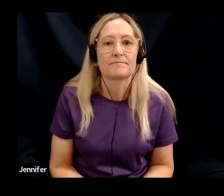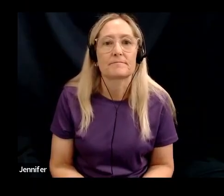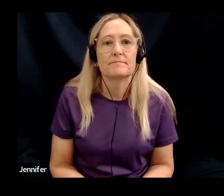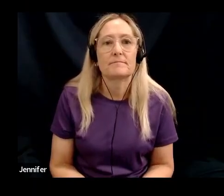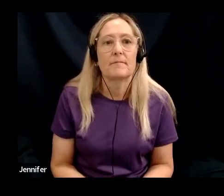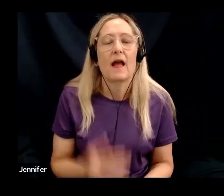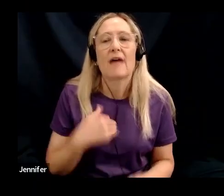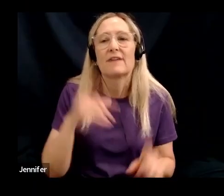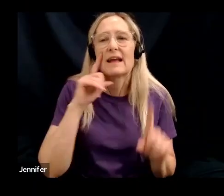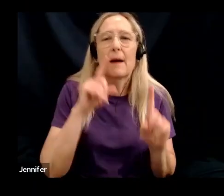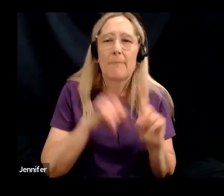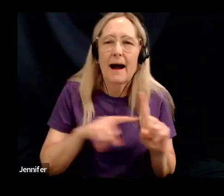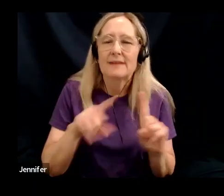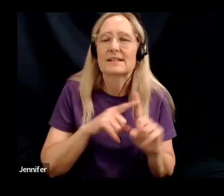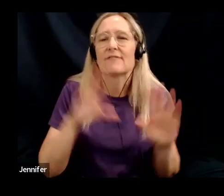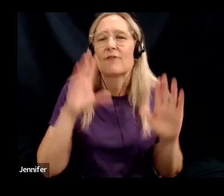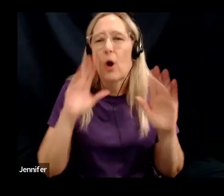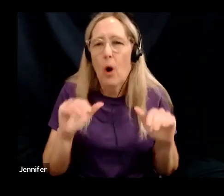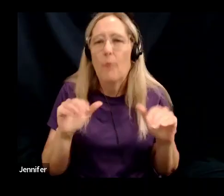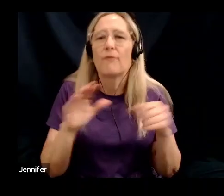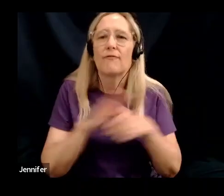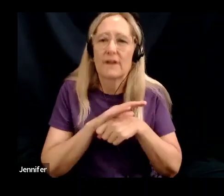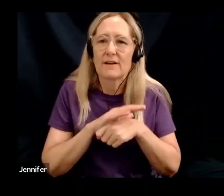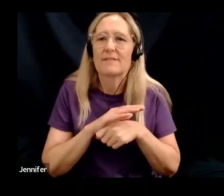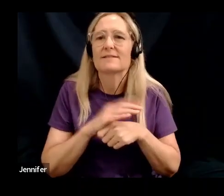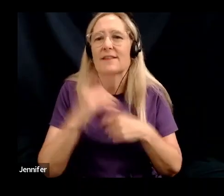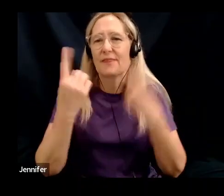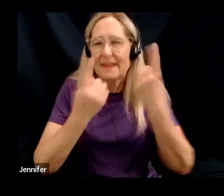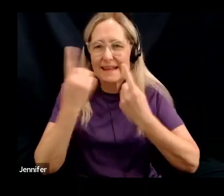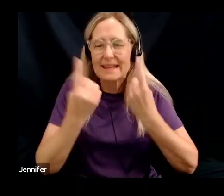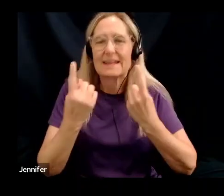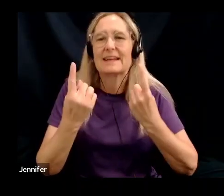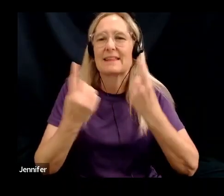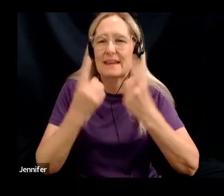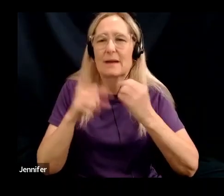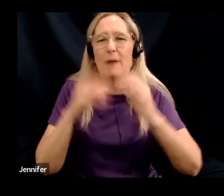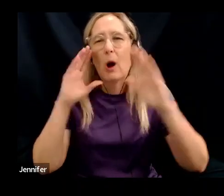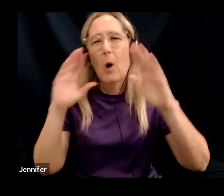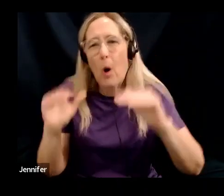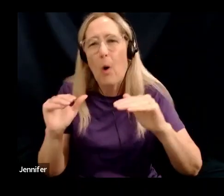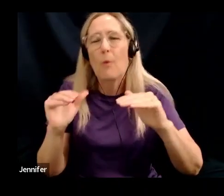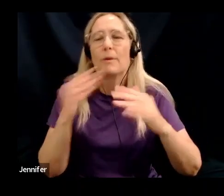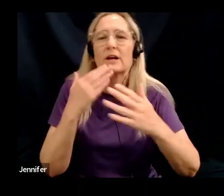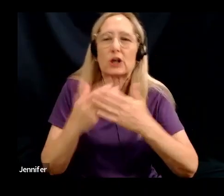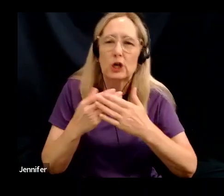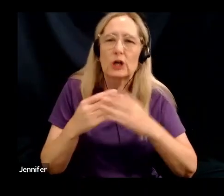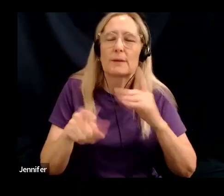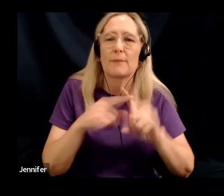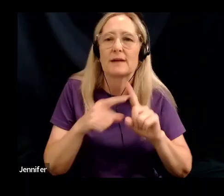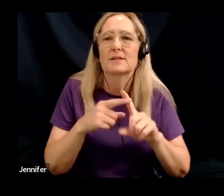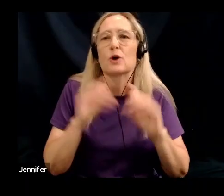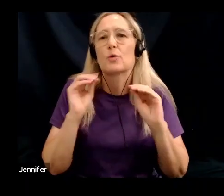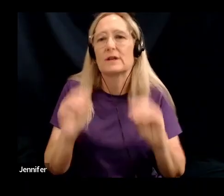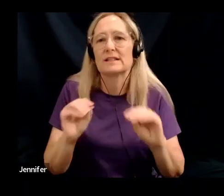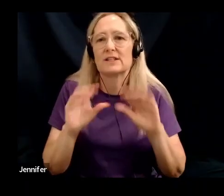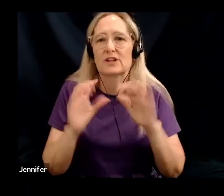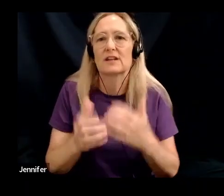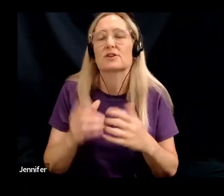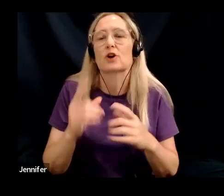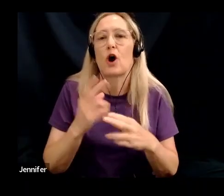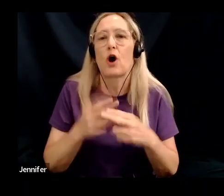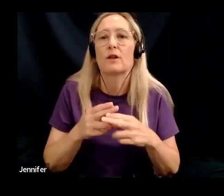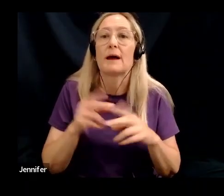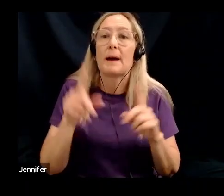or hopeful mindset. Yes, this can be really helpful. We do teach a class at NAMI called Positive